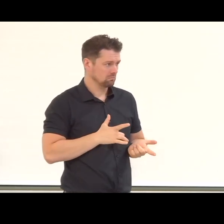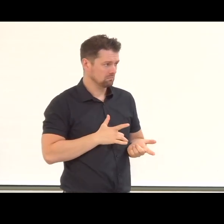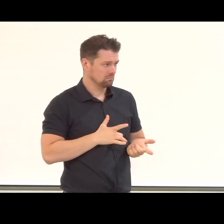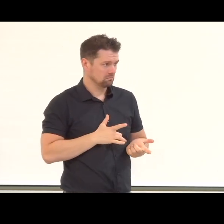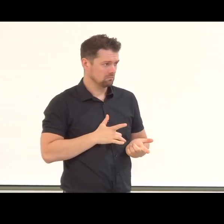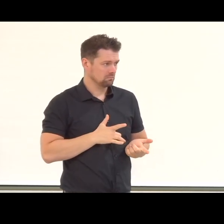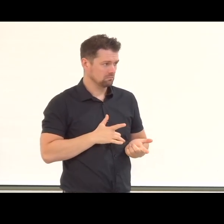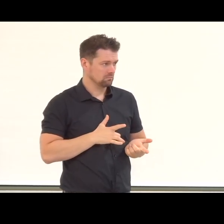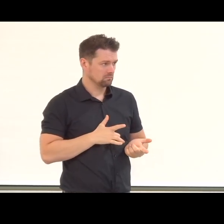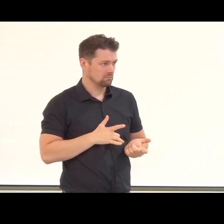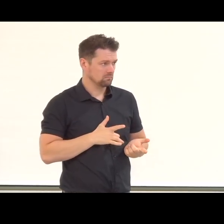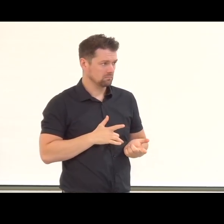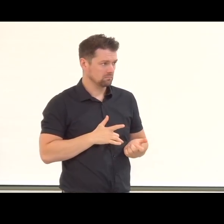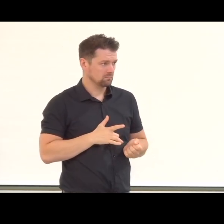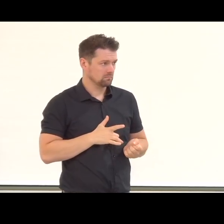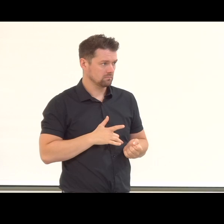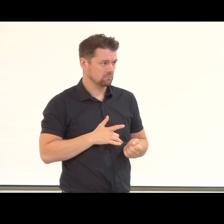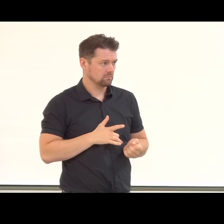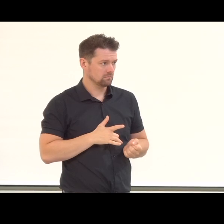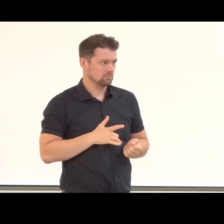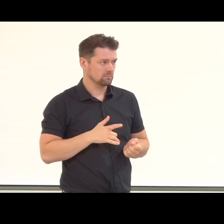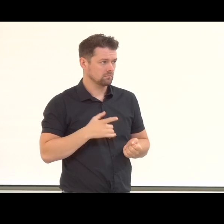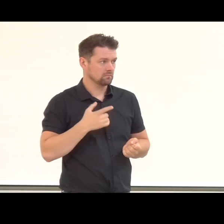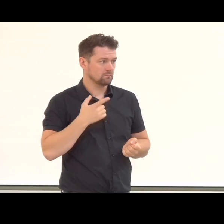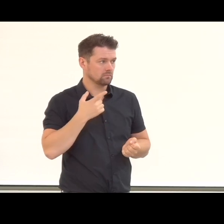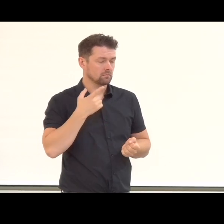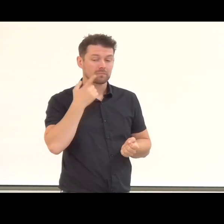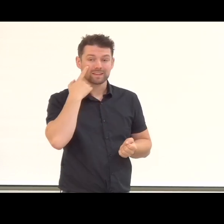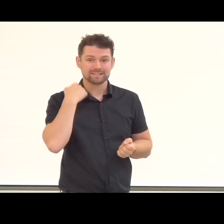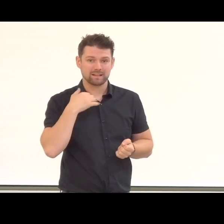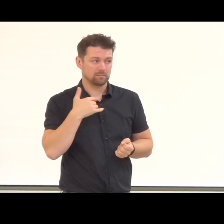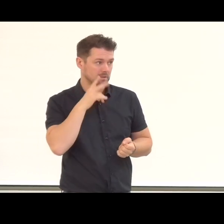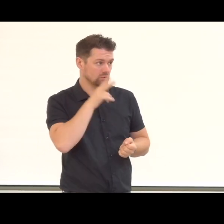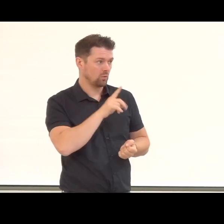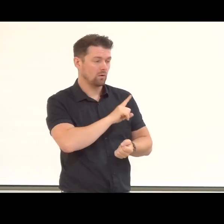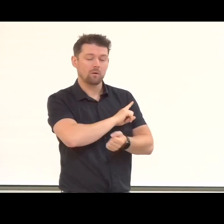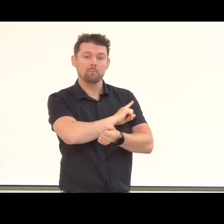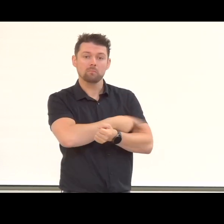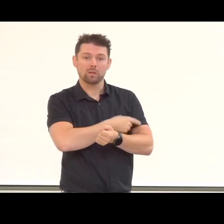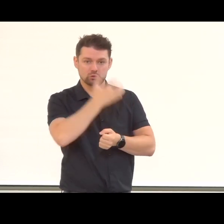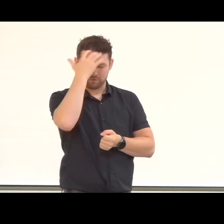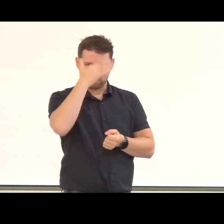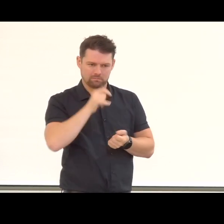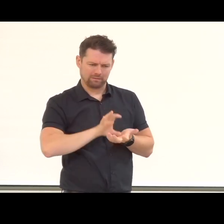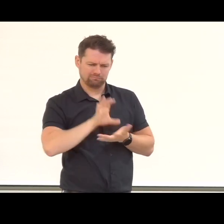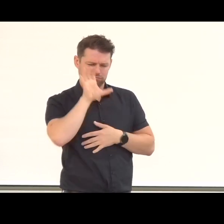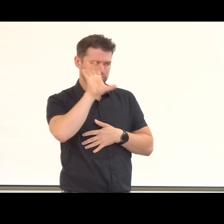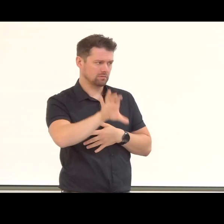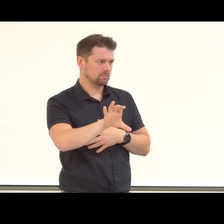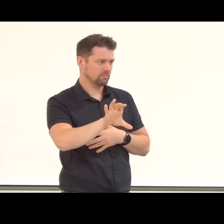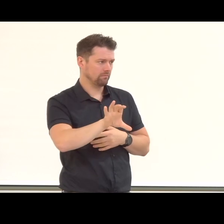preference? Because we just saw yesterday that the Polish government increased funding drastically for